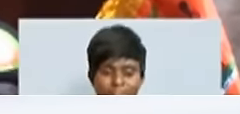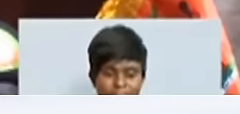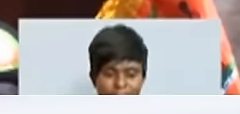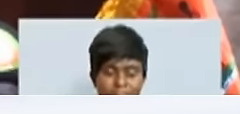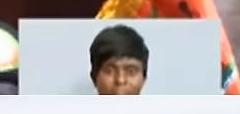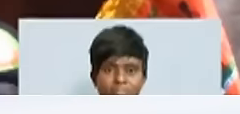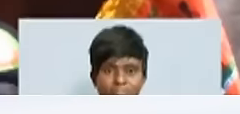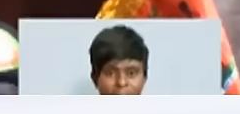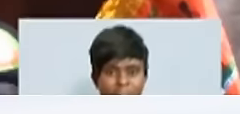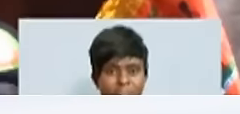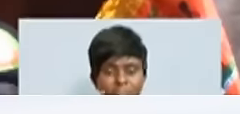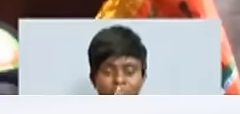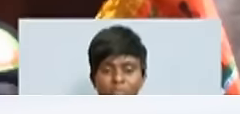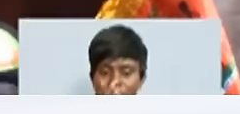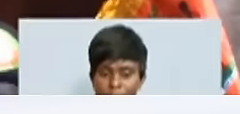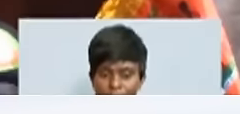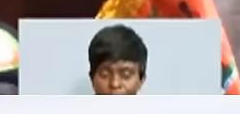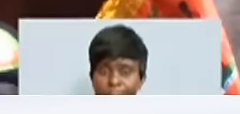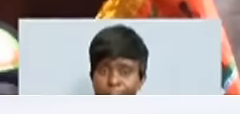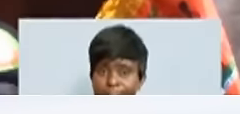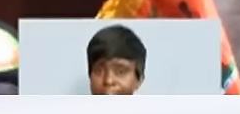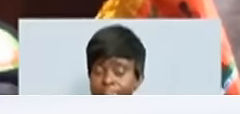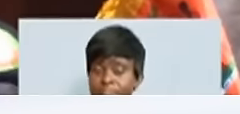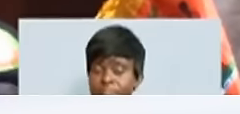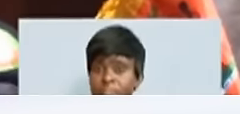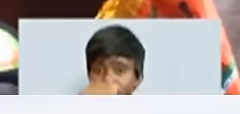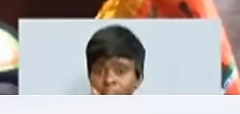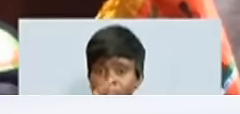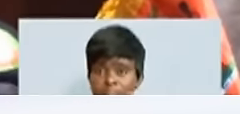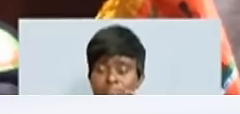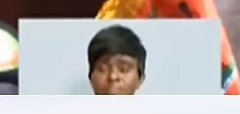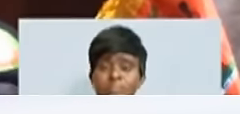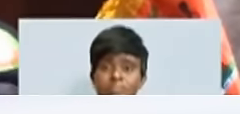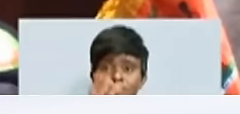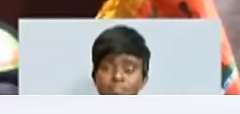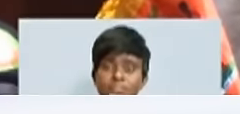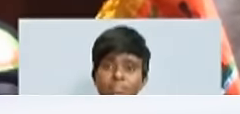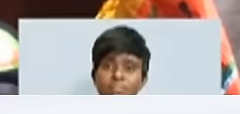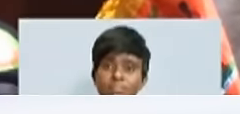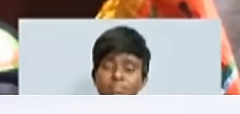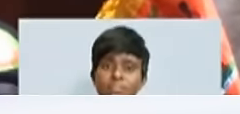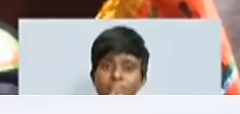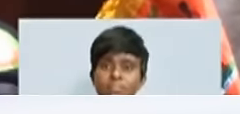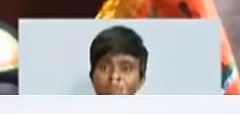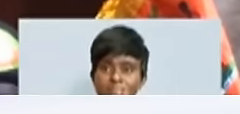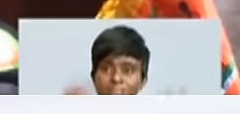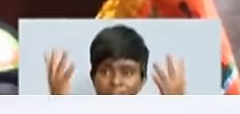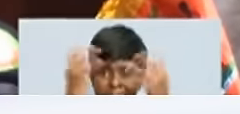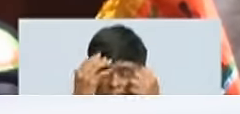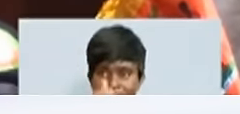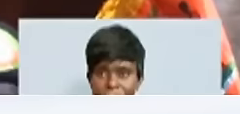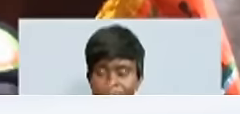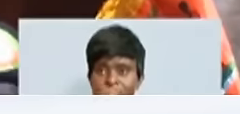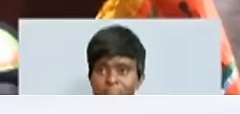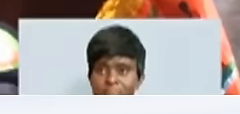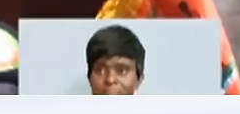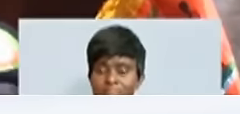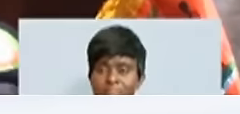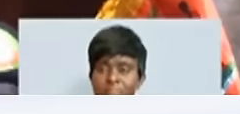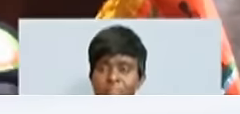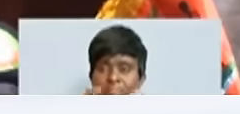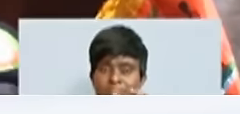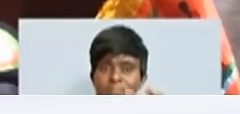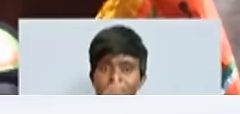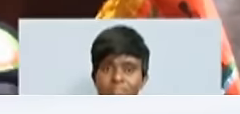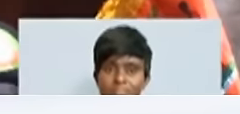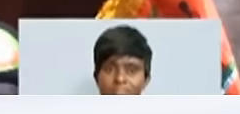and are a significant component of our collective wealth in this nation. Sadly, the country has continued to witness